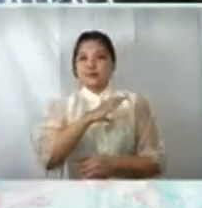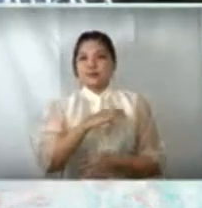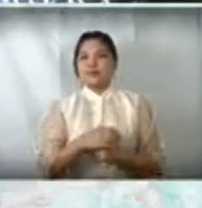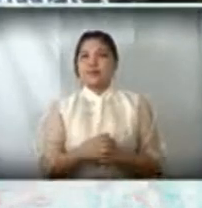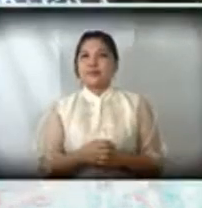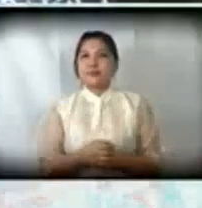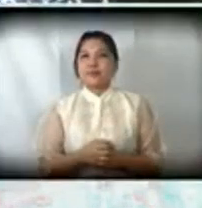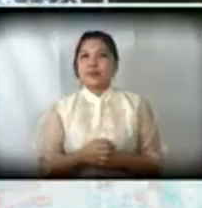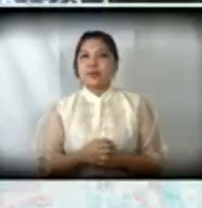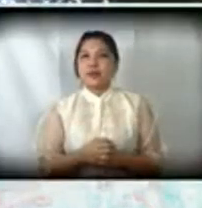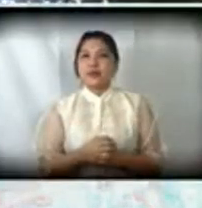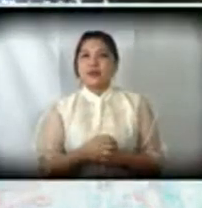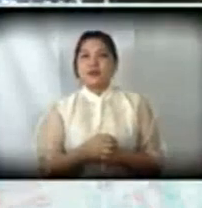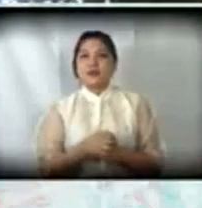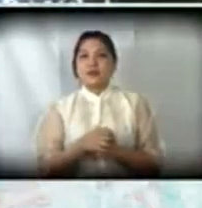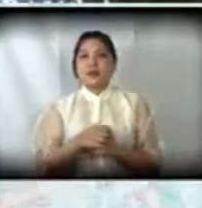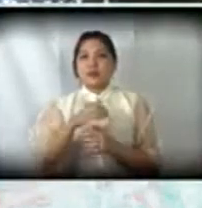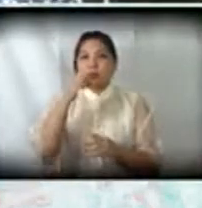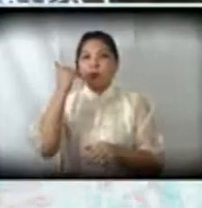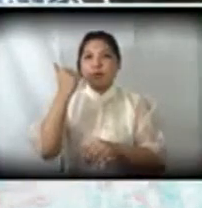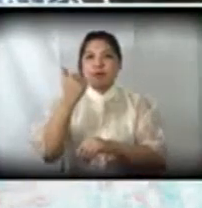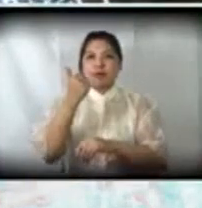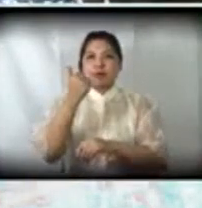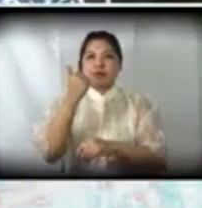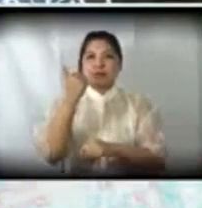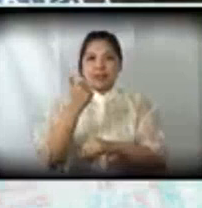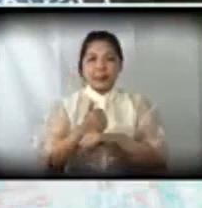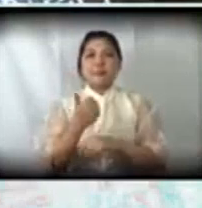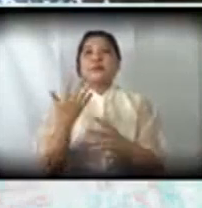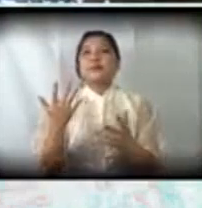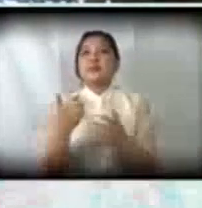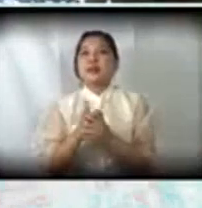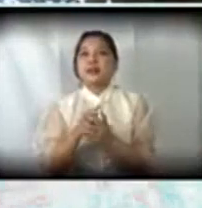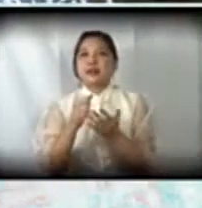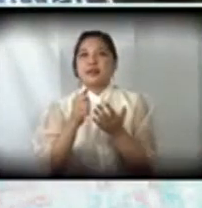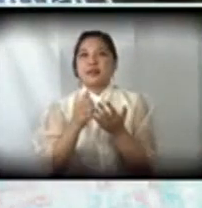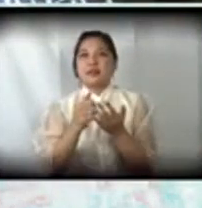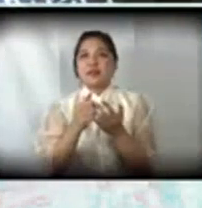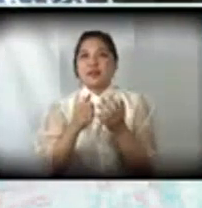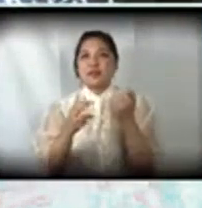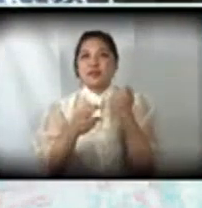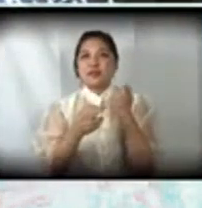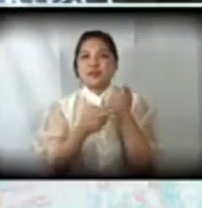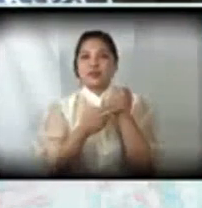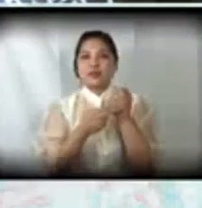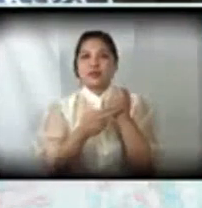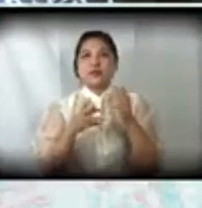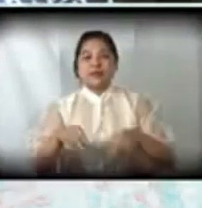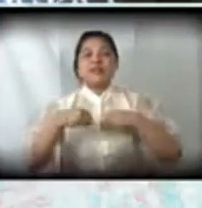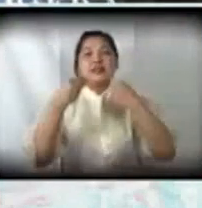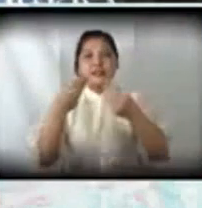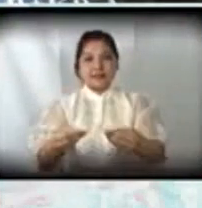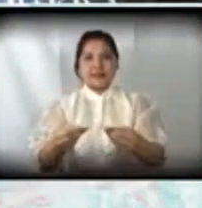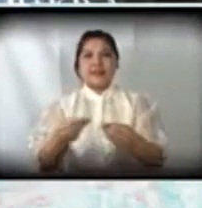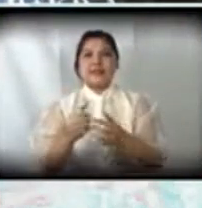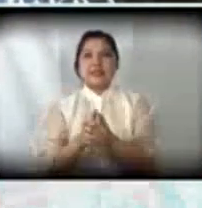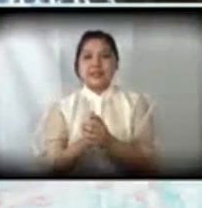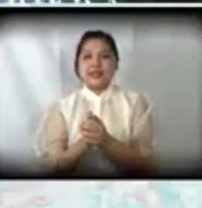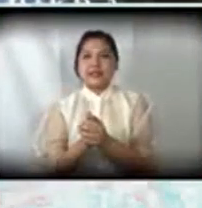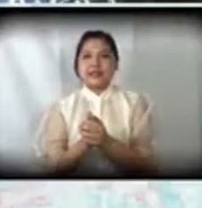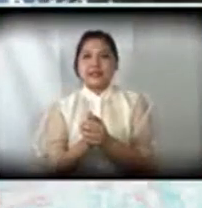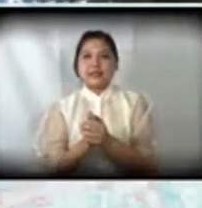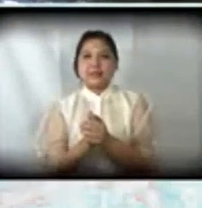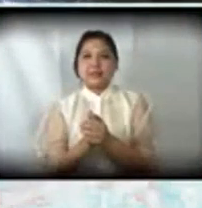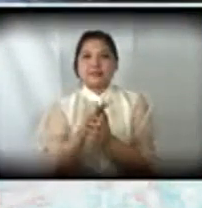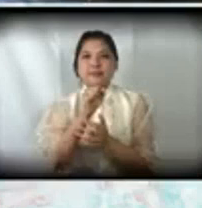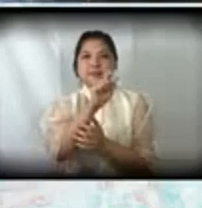do proclaim that in accord with and then subject to the reservations provided for in the applicable statutes